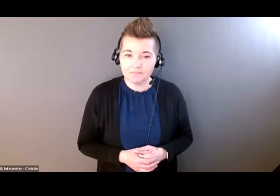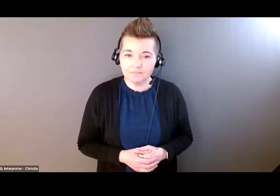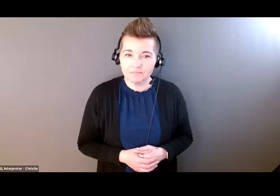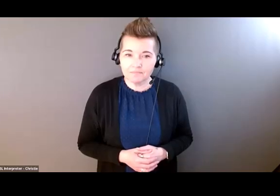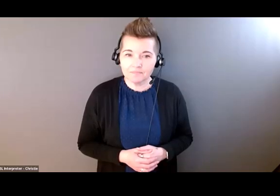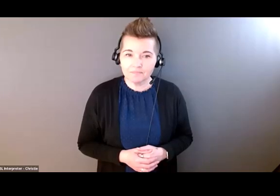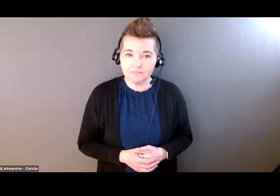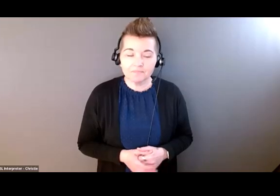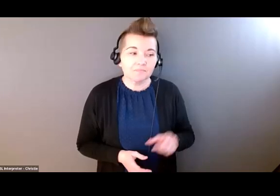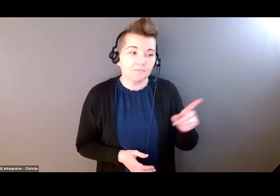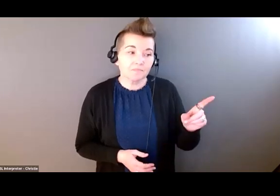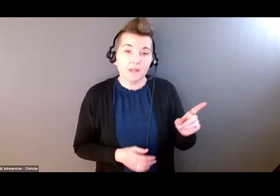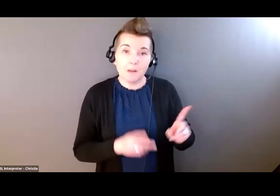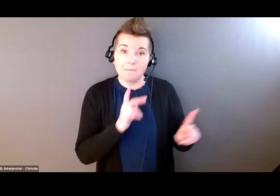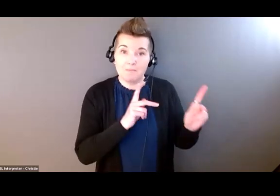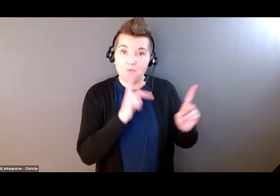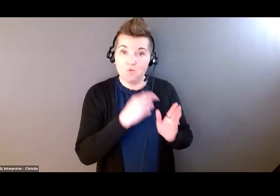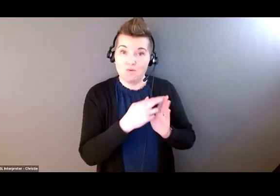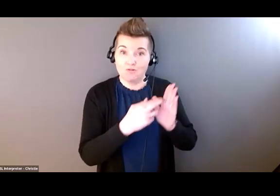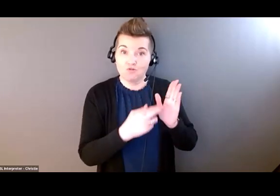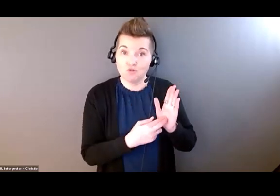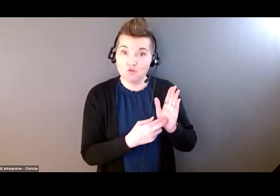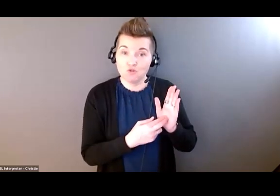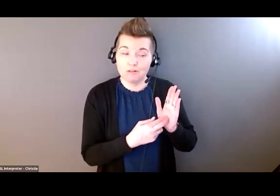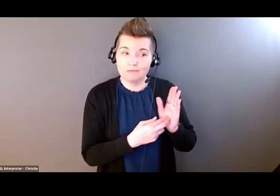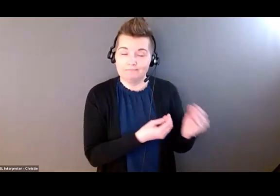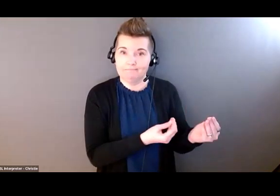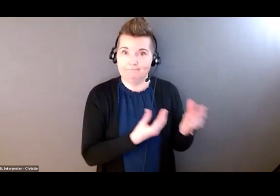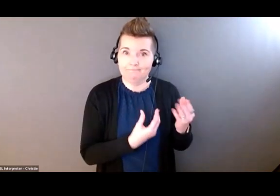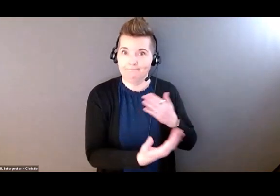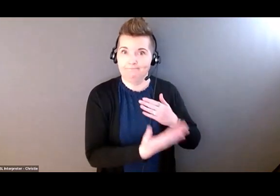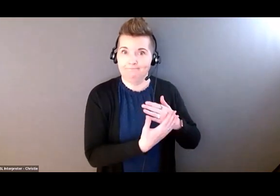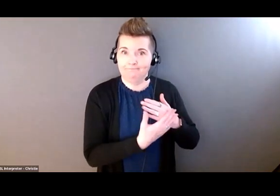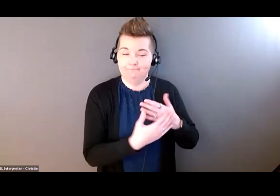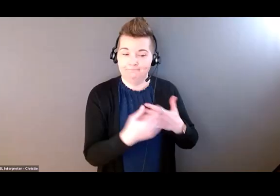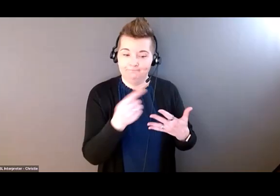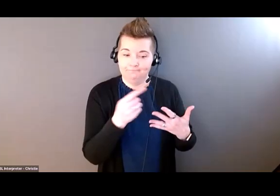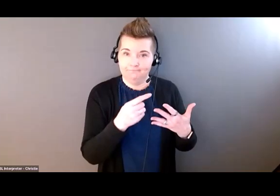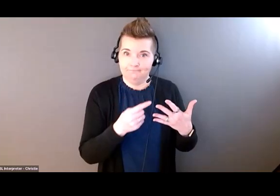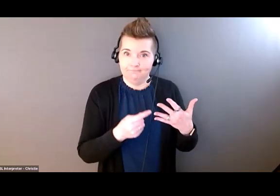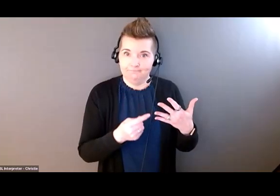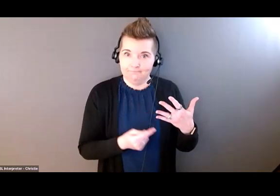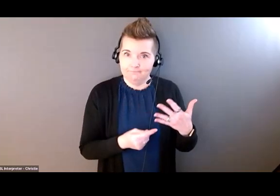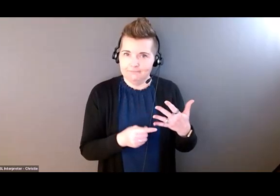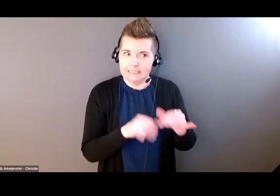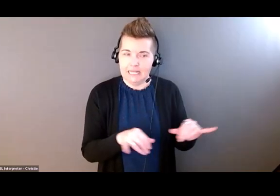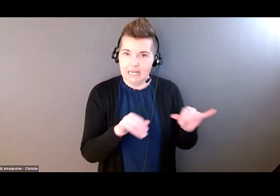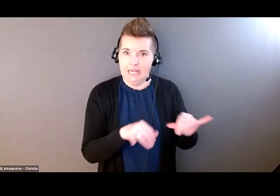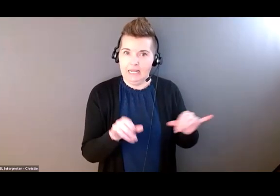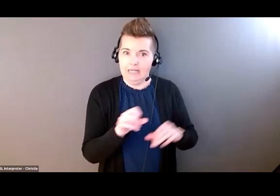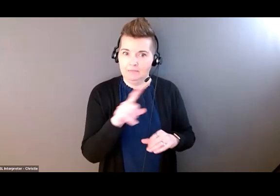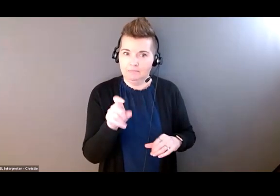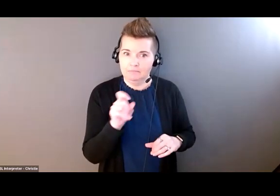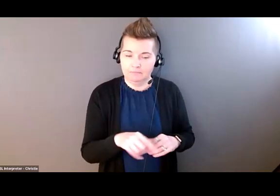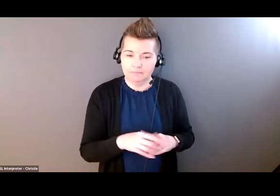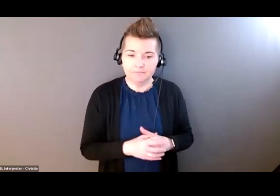clear accountabilities for the work, especially if there's various readiness across the team you might be working